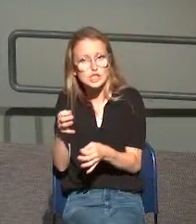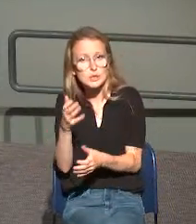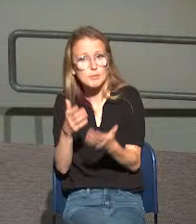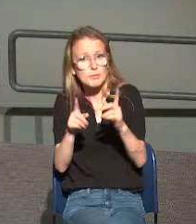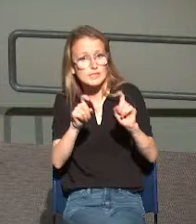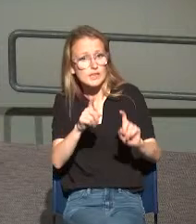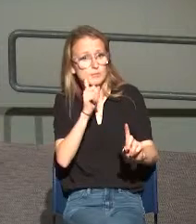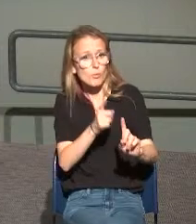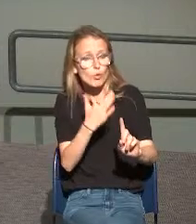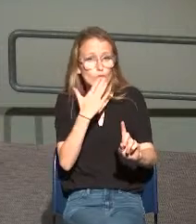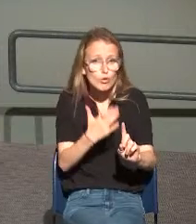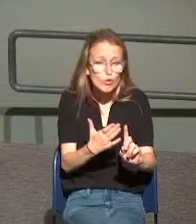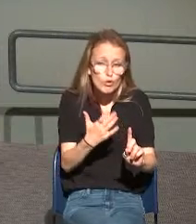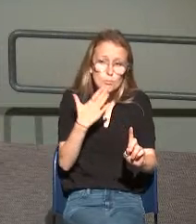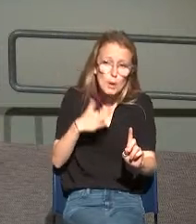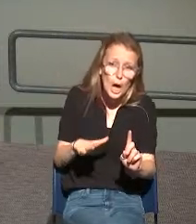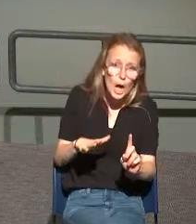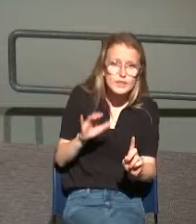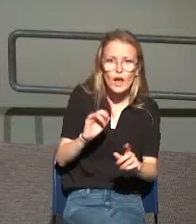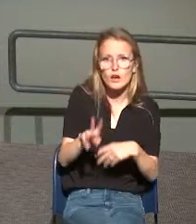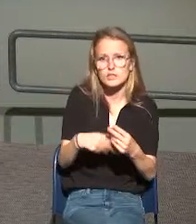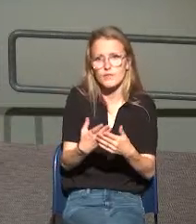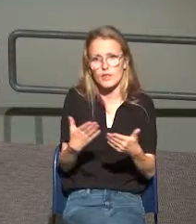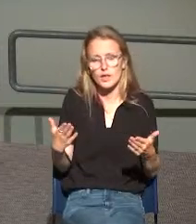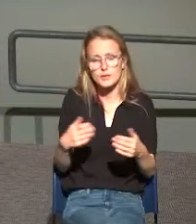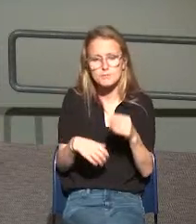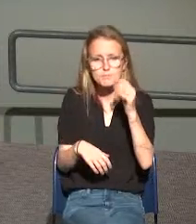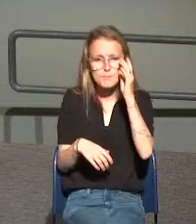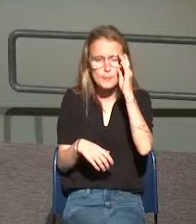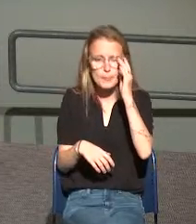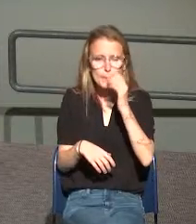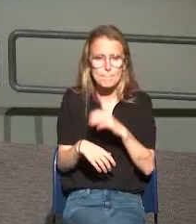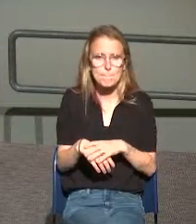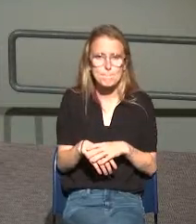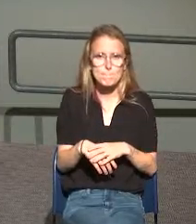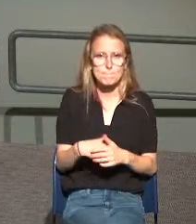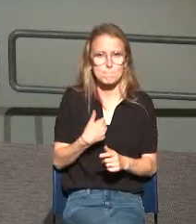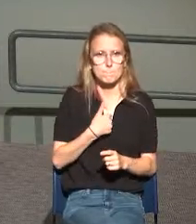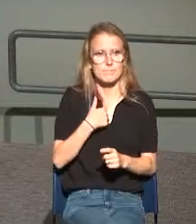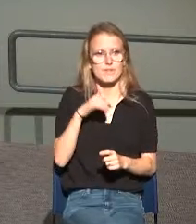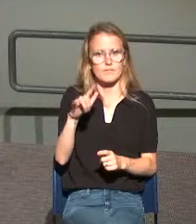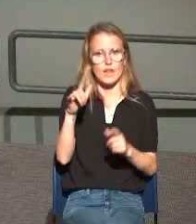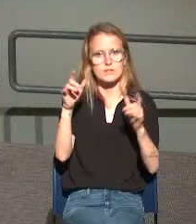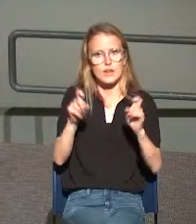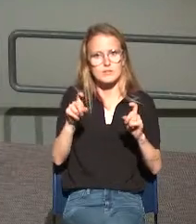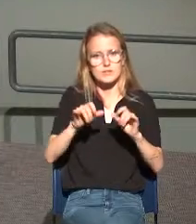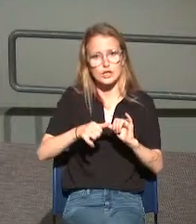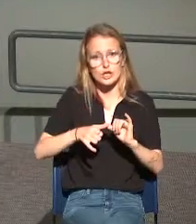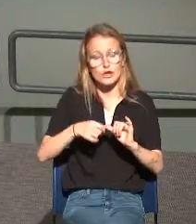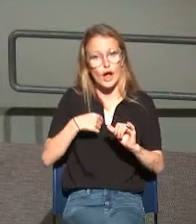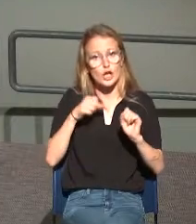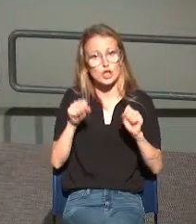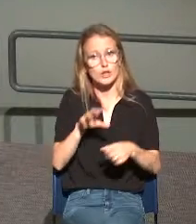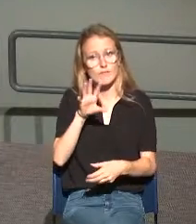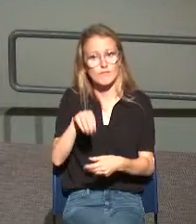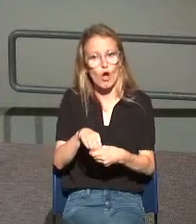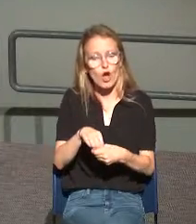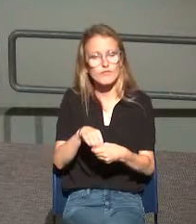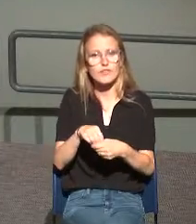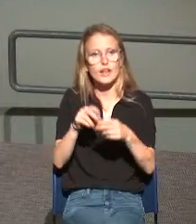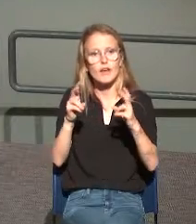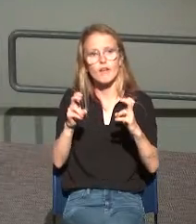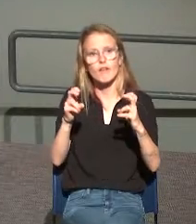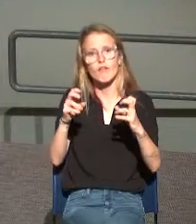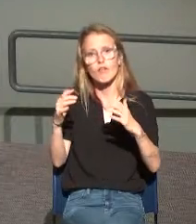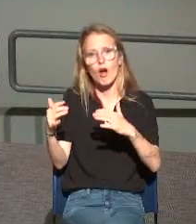is good, you know, that sort of a thing. So, and as a flight test engineer, I could fly in so-called combat